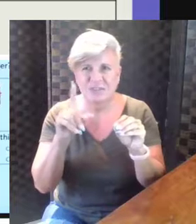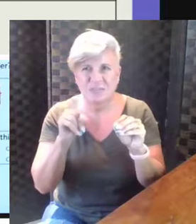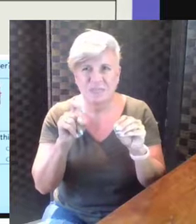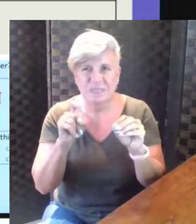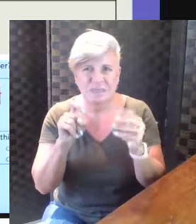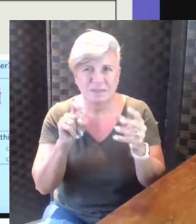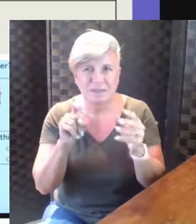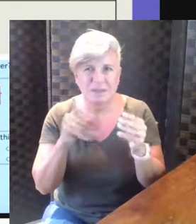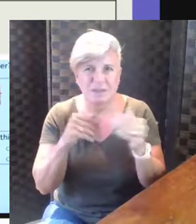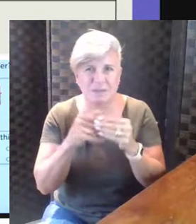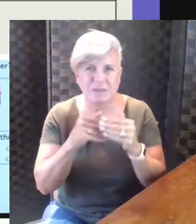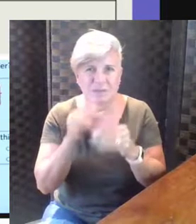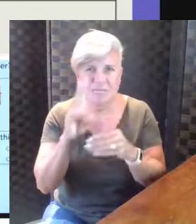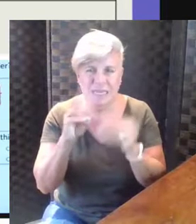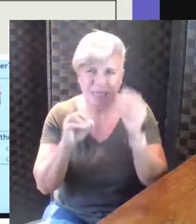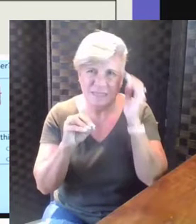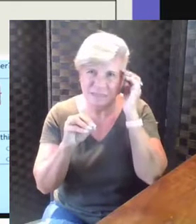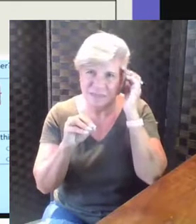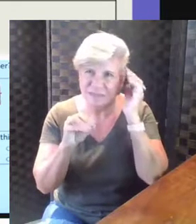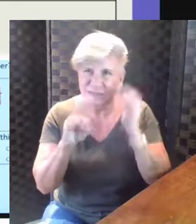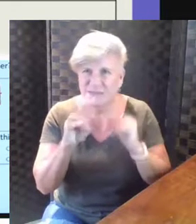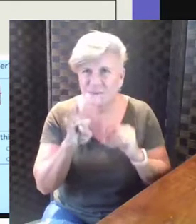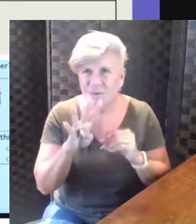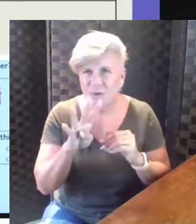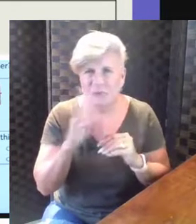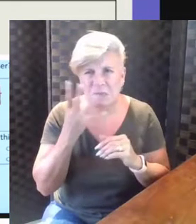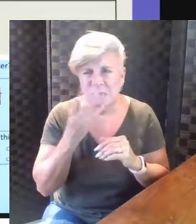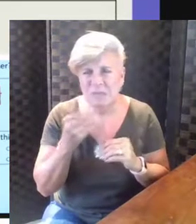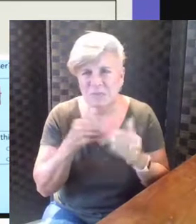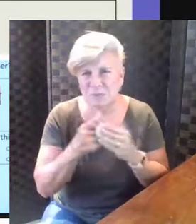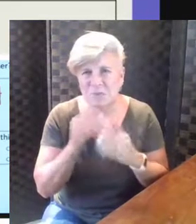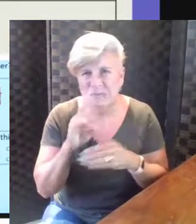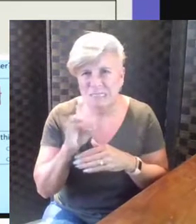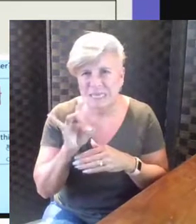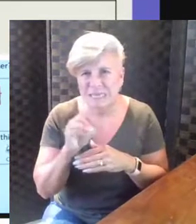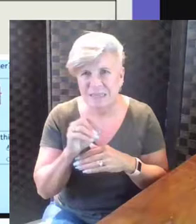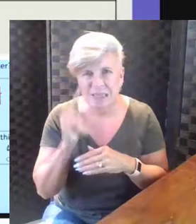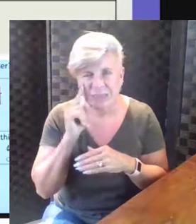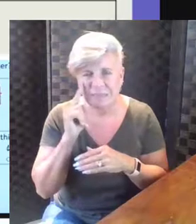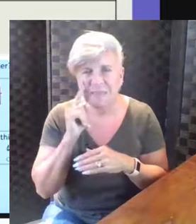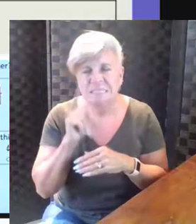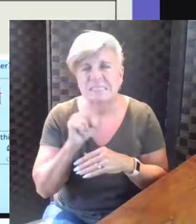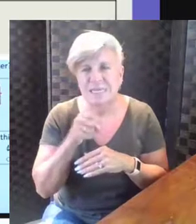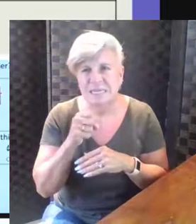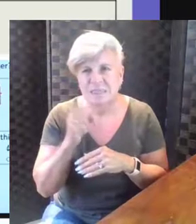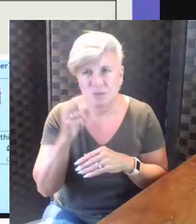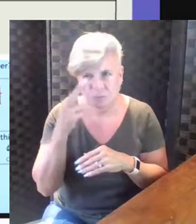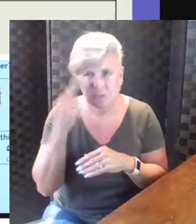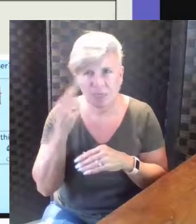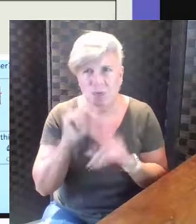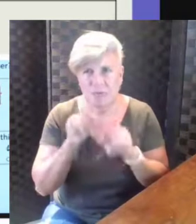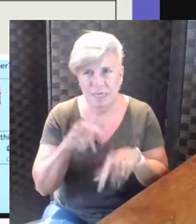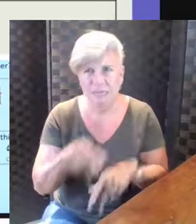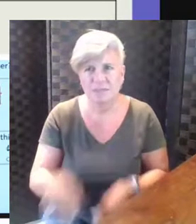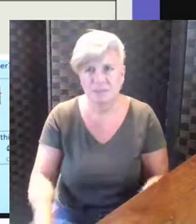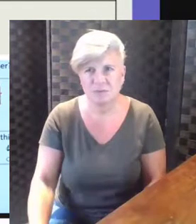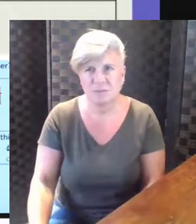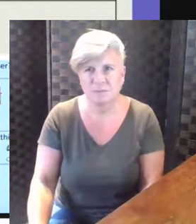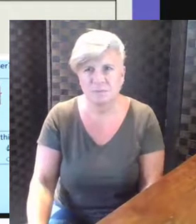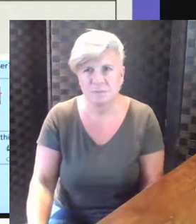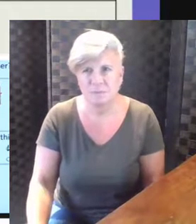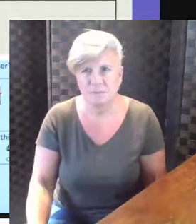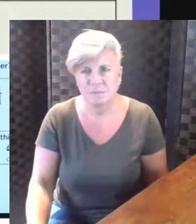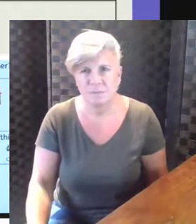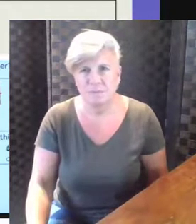should be close to 80. 74 is pretty close. I think this is definitely a reasonable